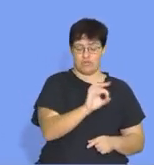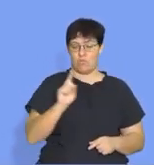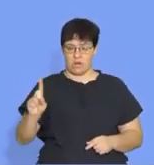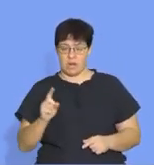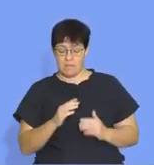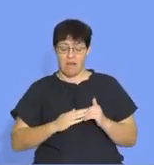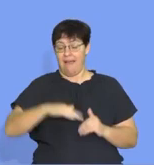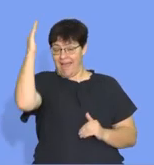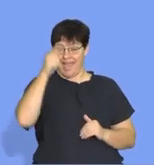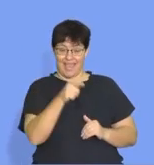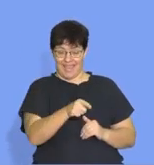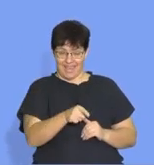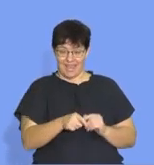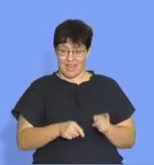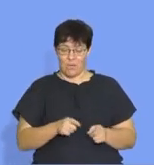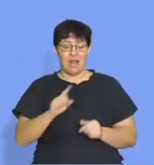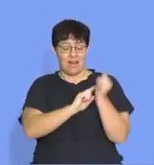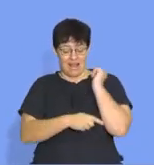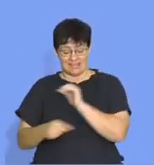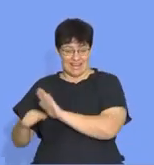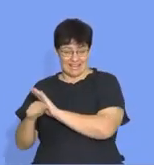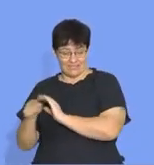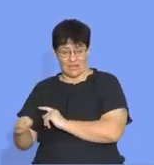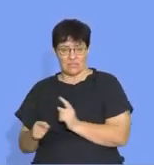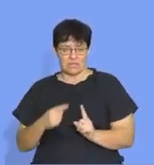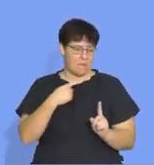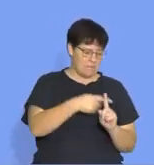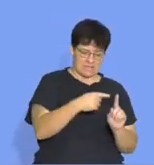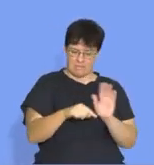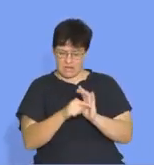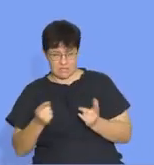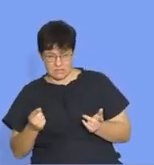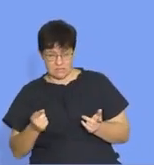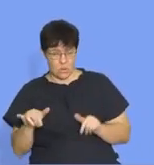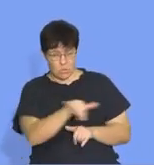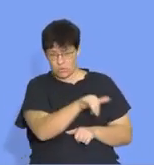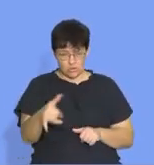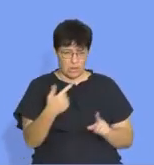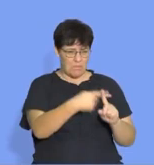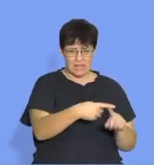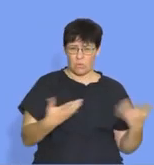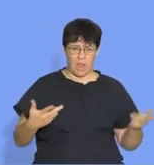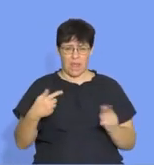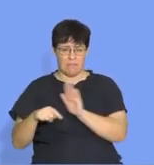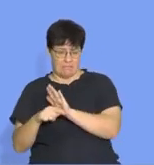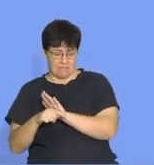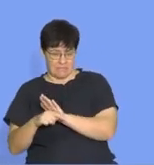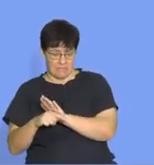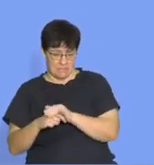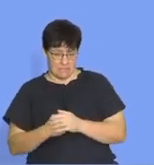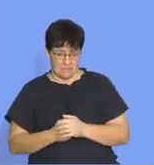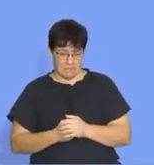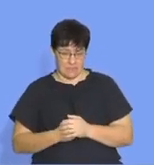then because the last term is a negative, it means I must have a plus and a minus, right? But now, where does the plus go? Where does the minus